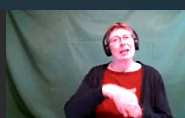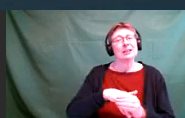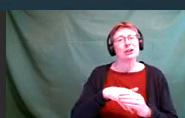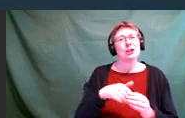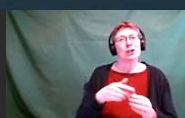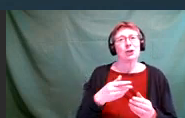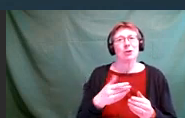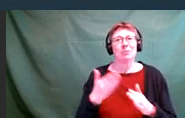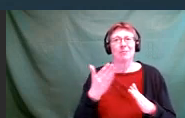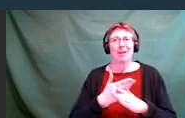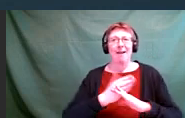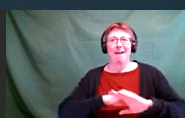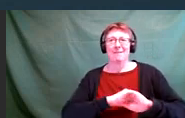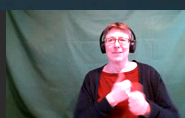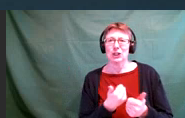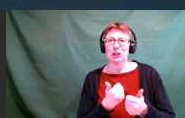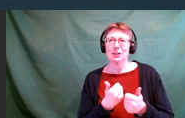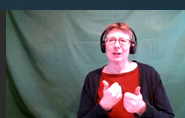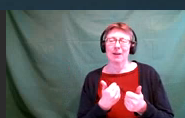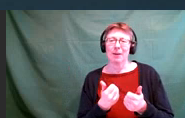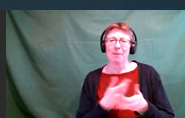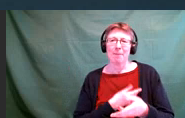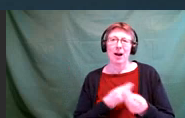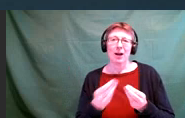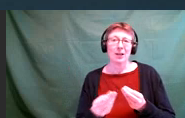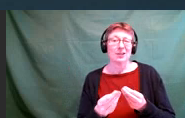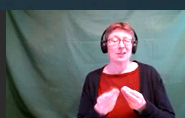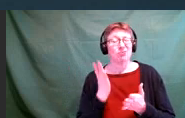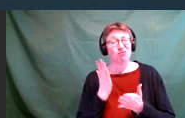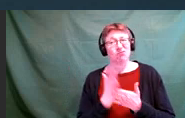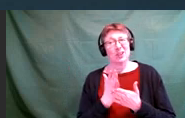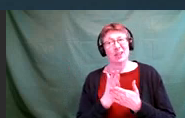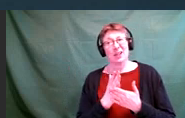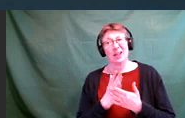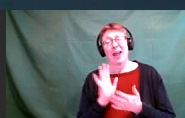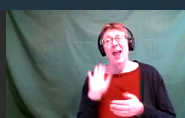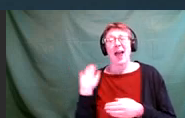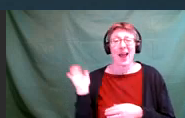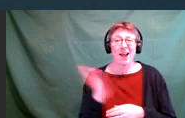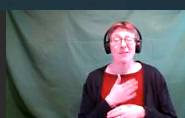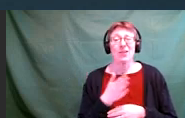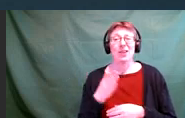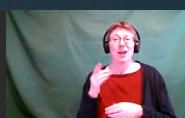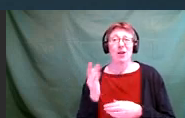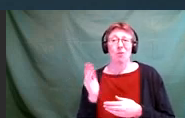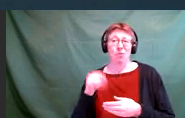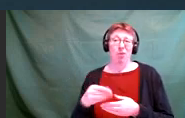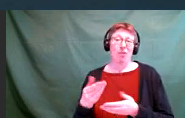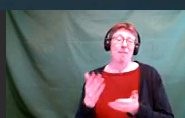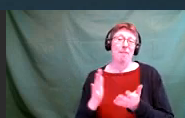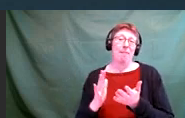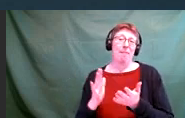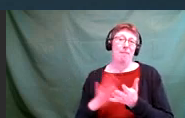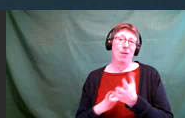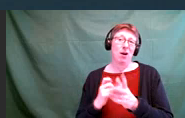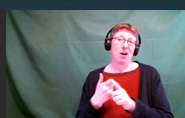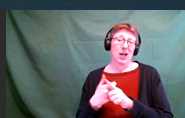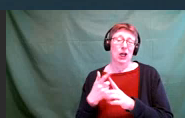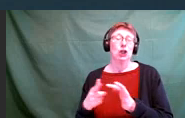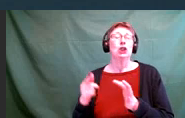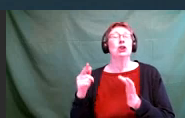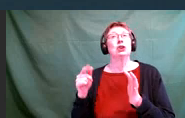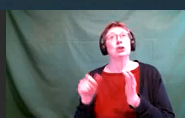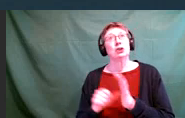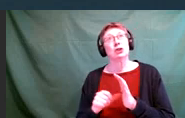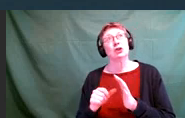obviously in an efficient market, all the things on the market should reflect all the information. So there shouldn't really